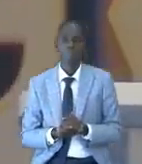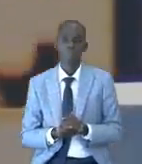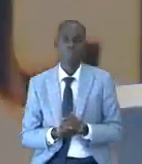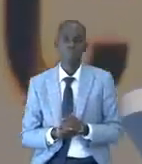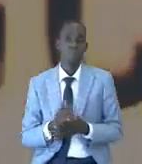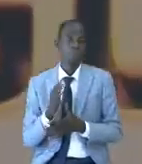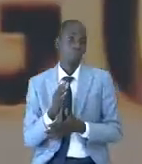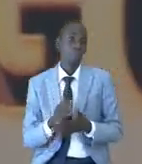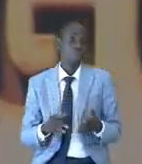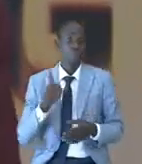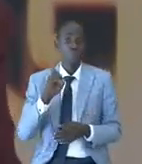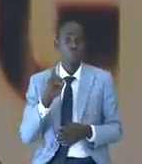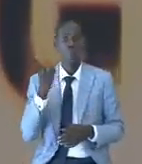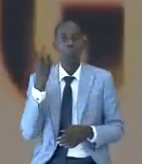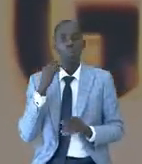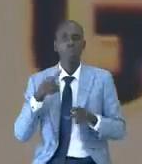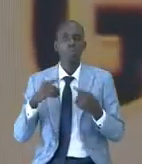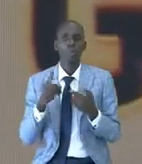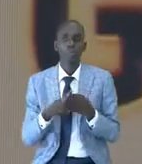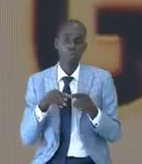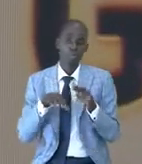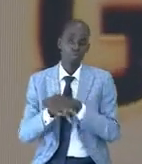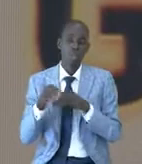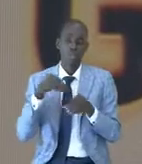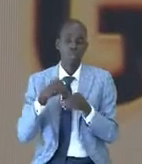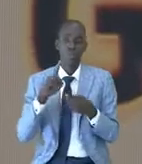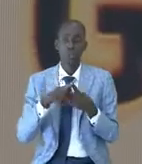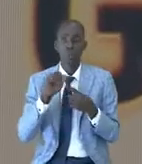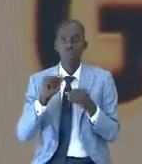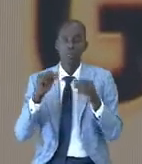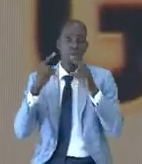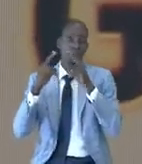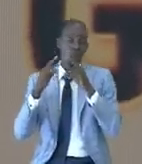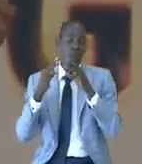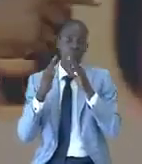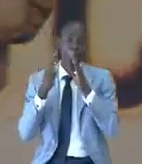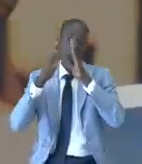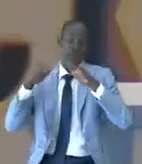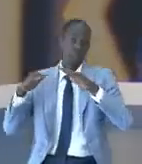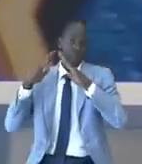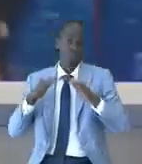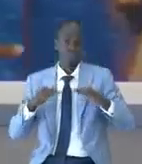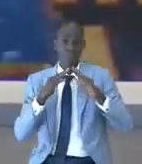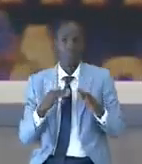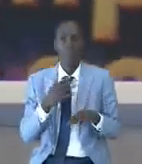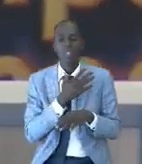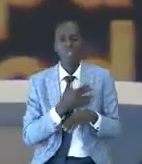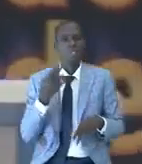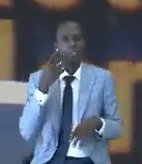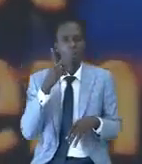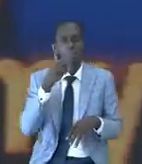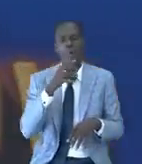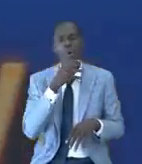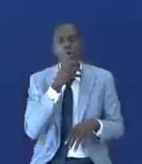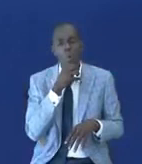Somebody was going to enter a village, as I read, and he saw an old man